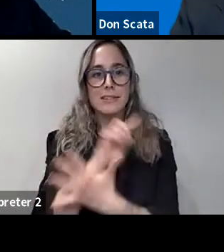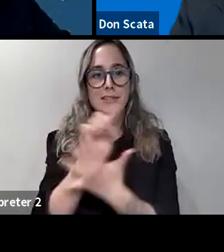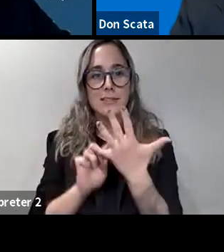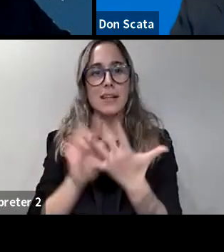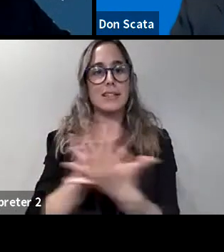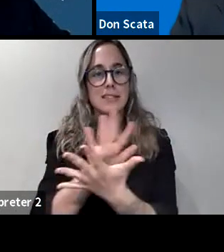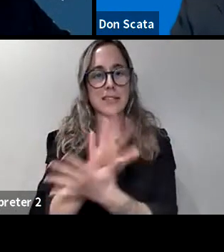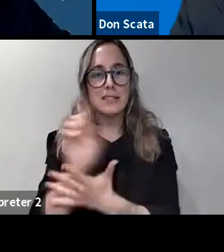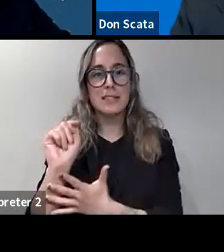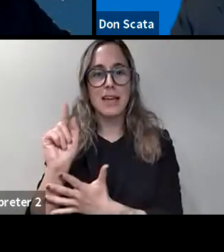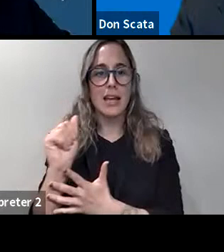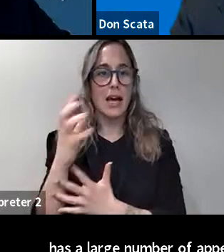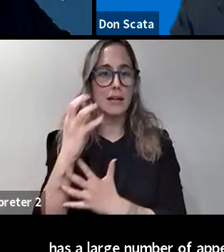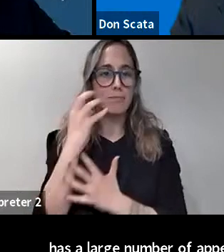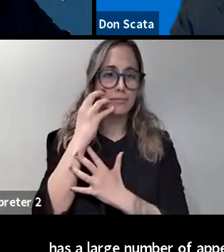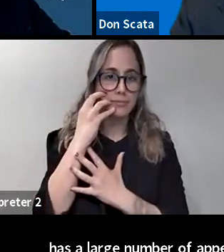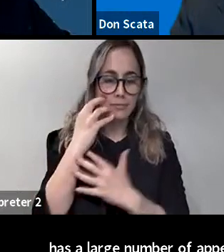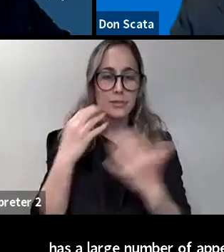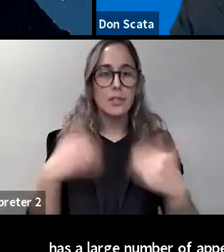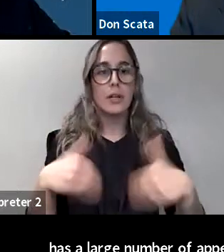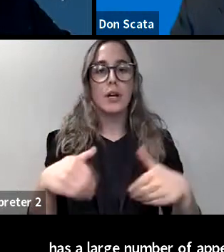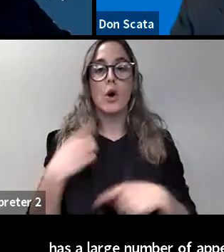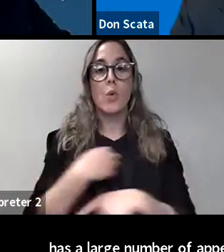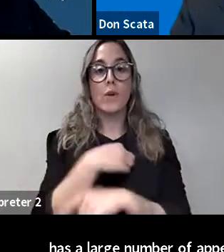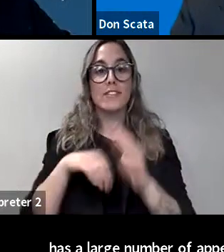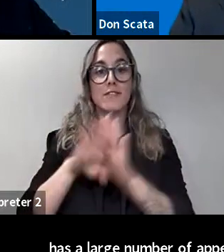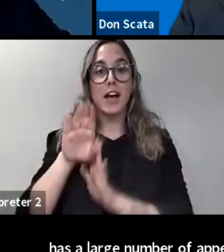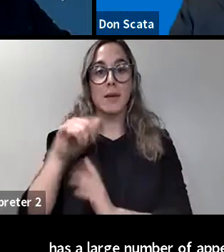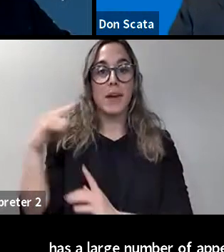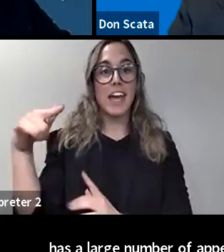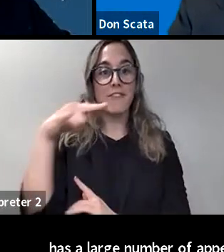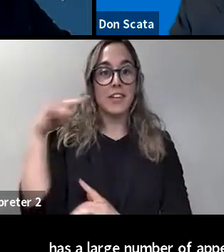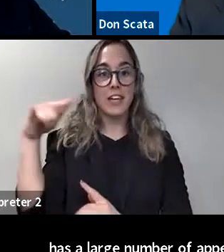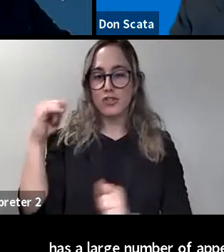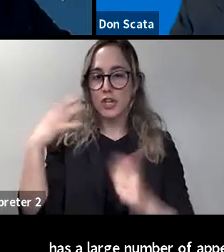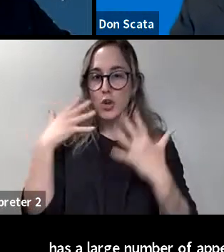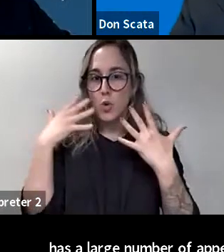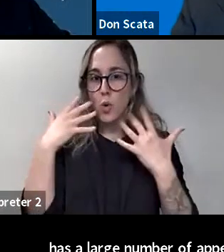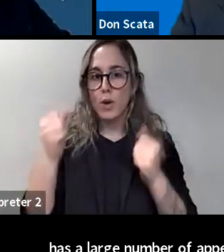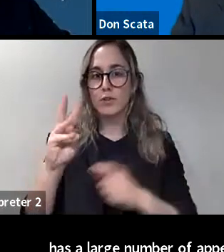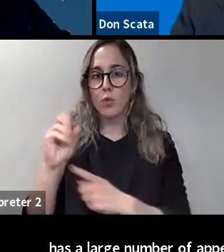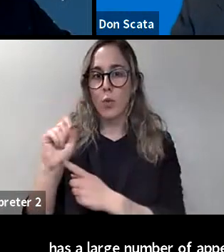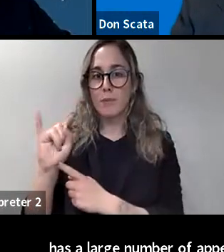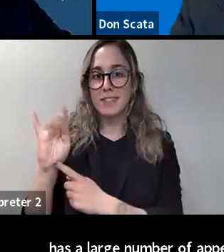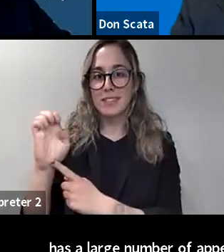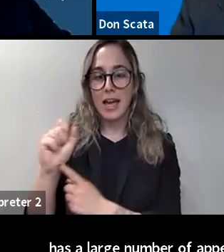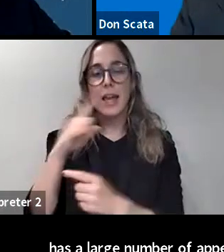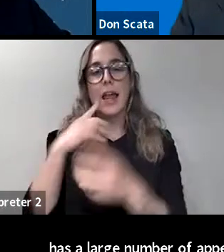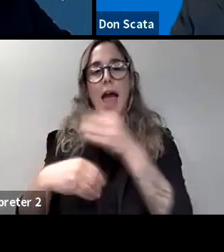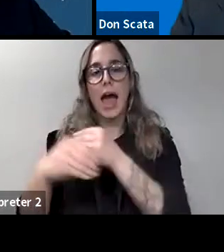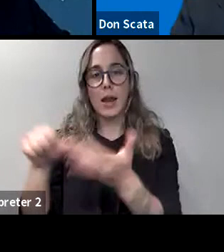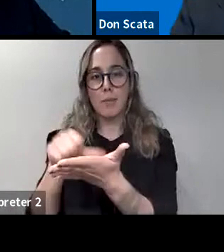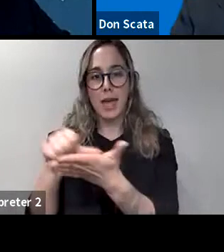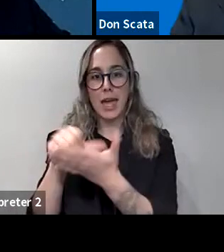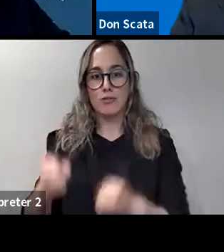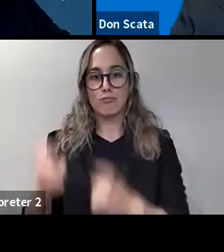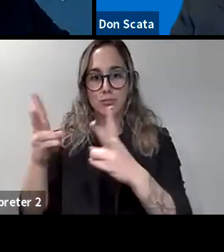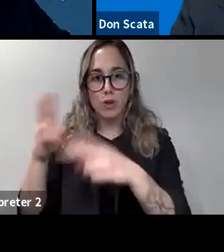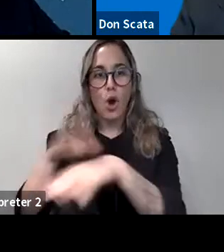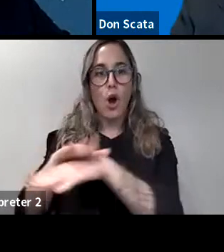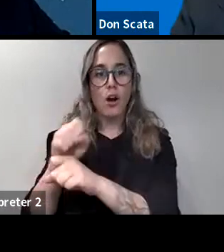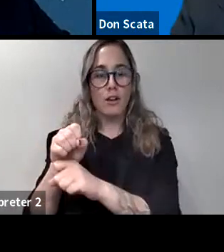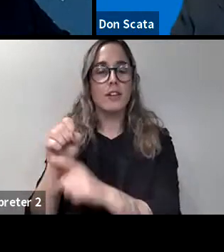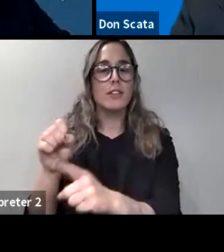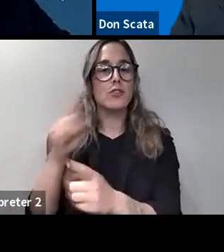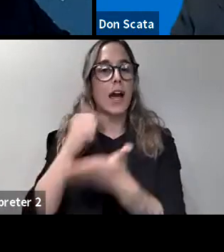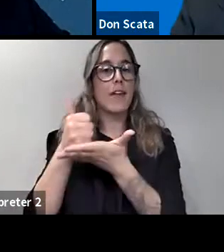We developed the aviation noise website and a specific page on the survey to try to up-level that